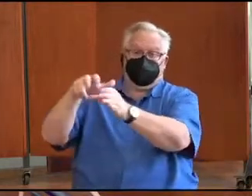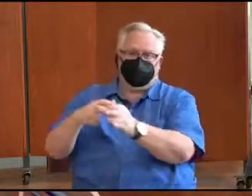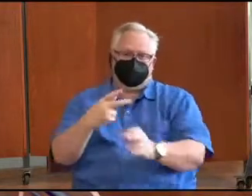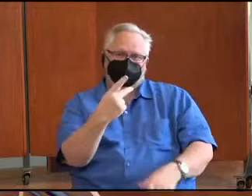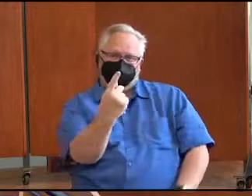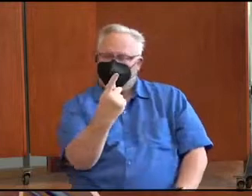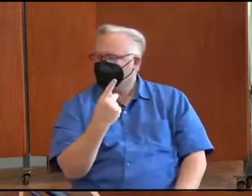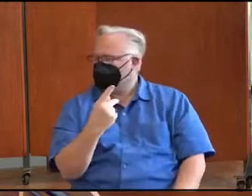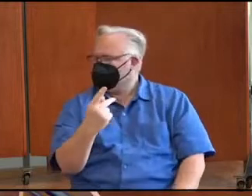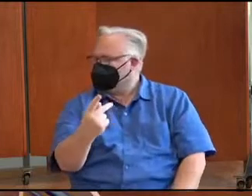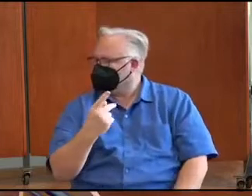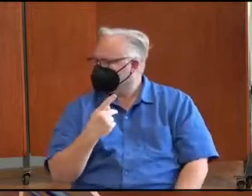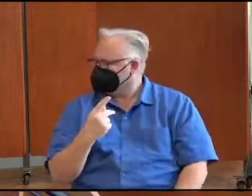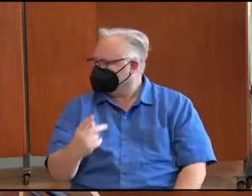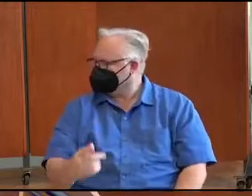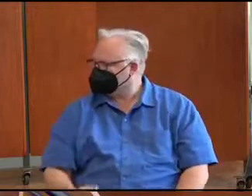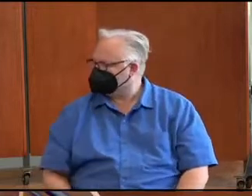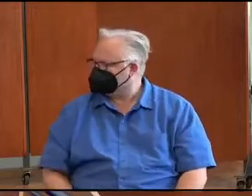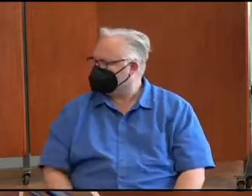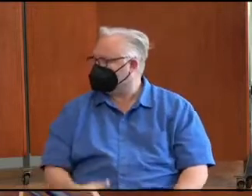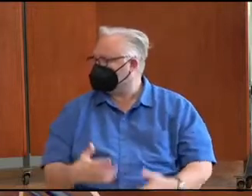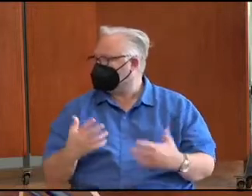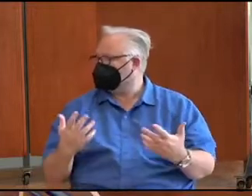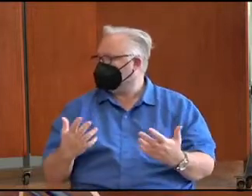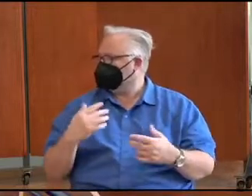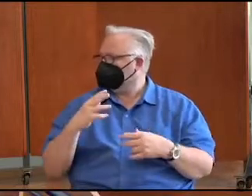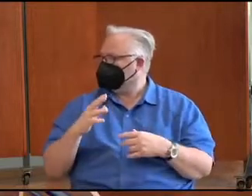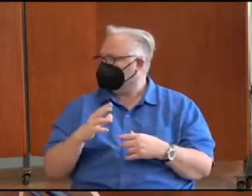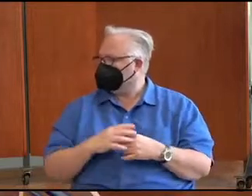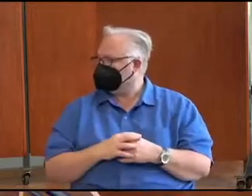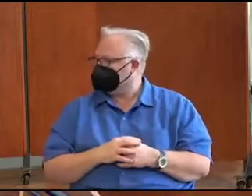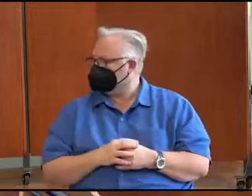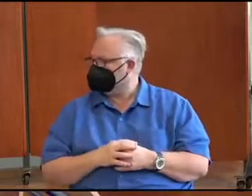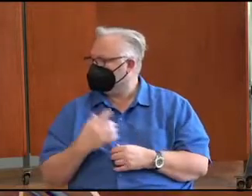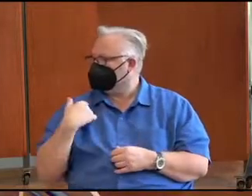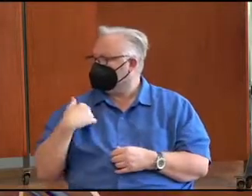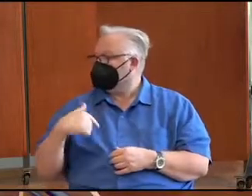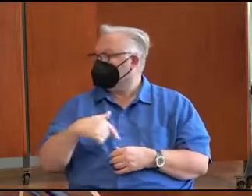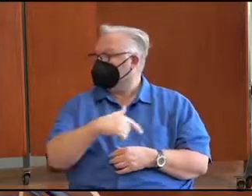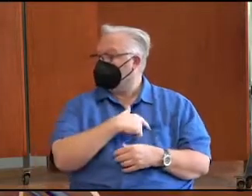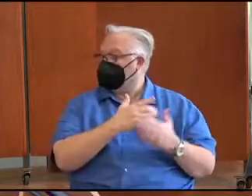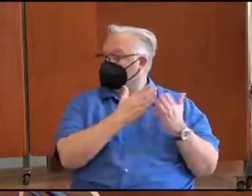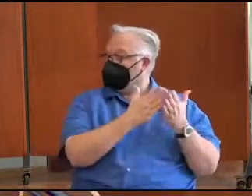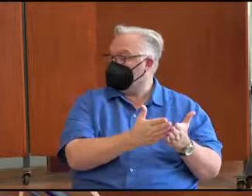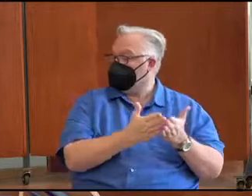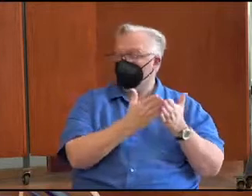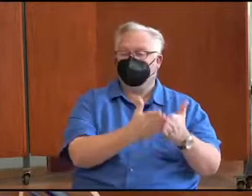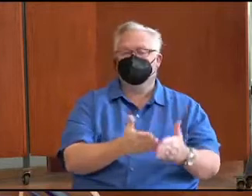you and me. Somos el barco.